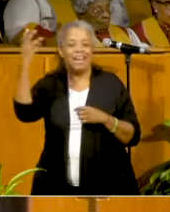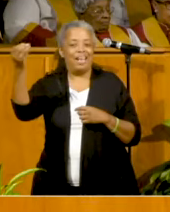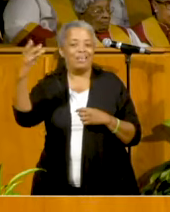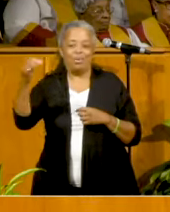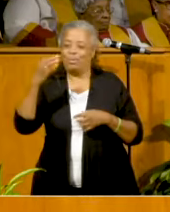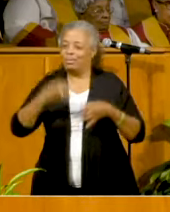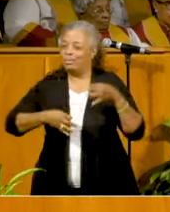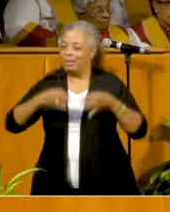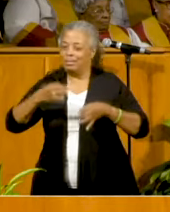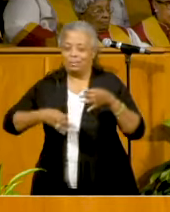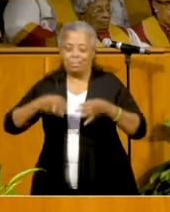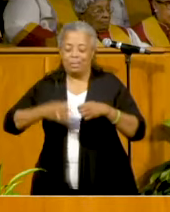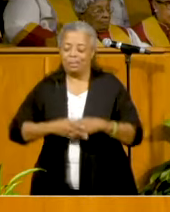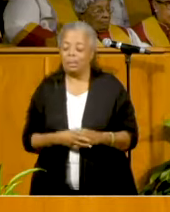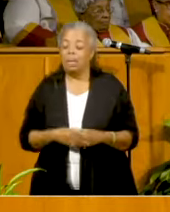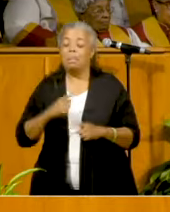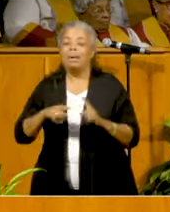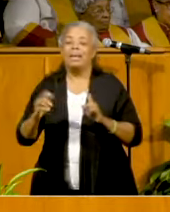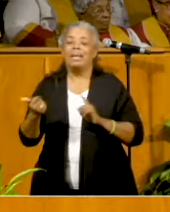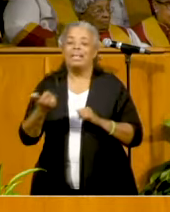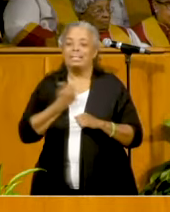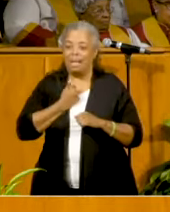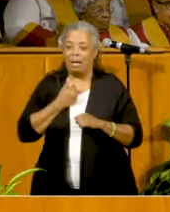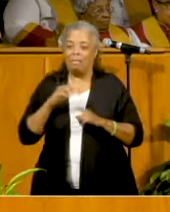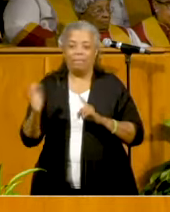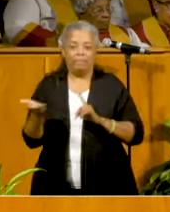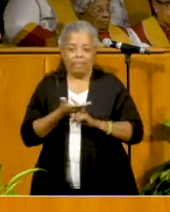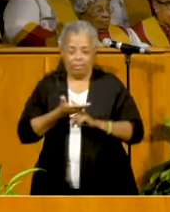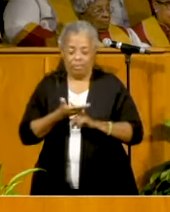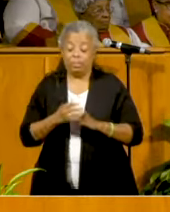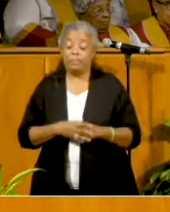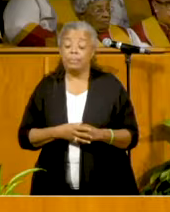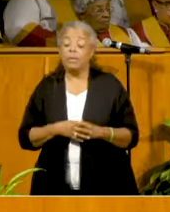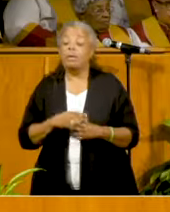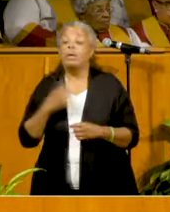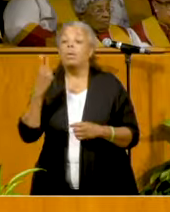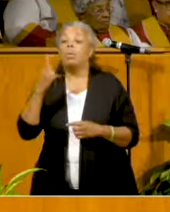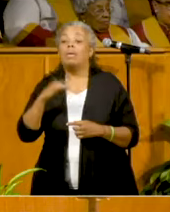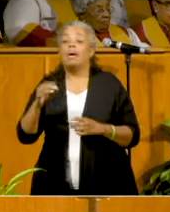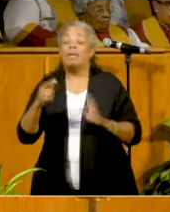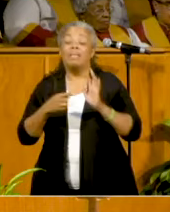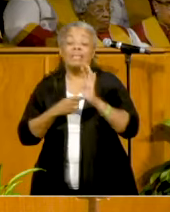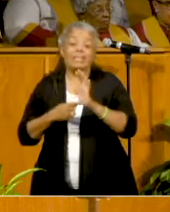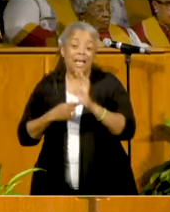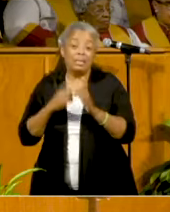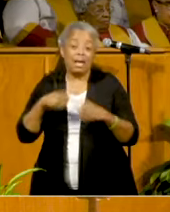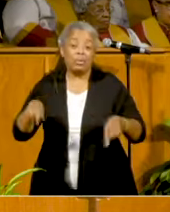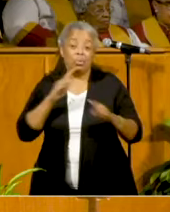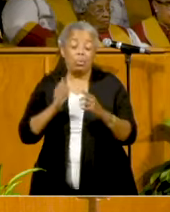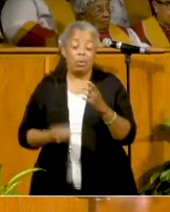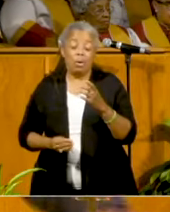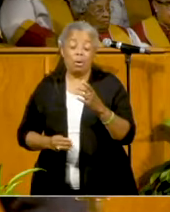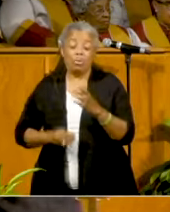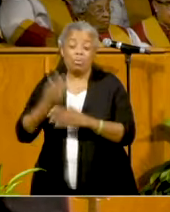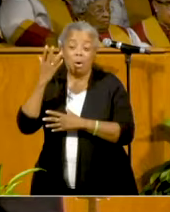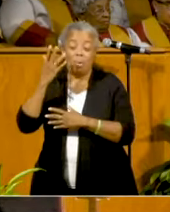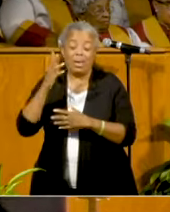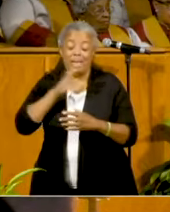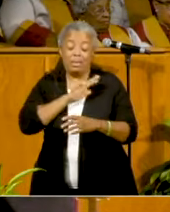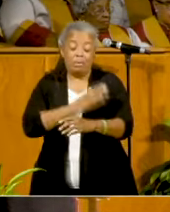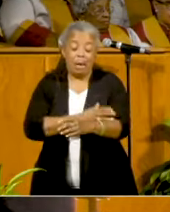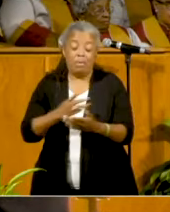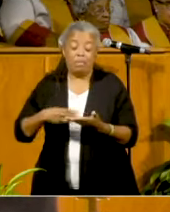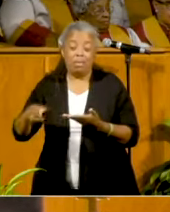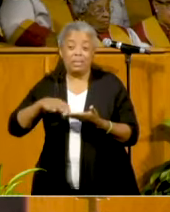external judgment, but self-conviction. And one of the signs that you're growing in the power of the